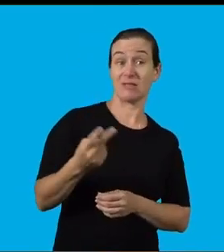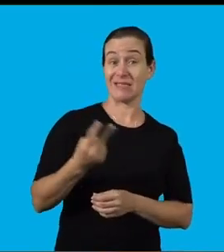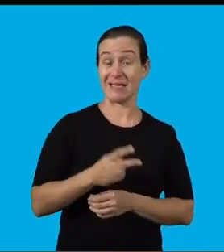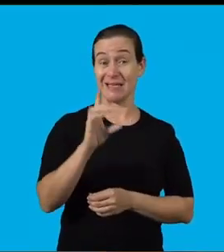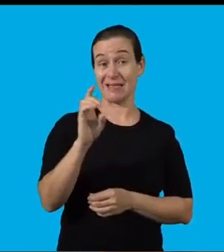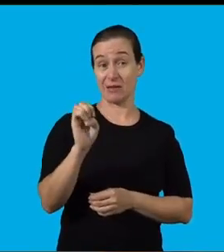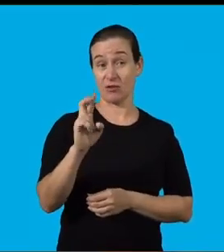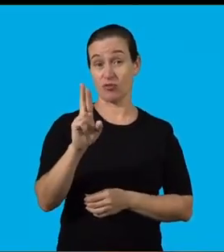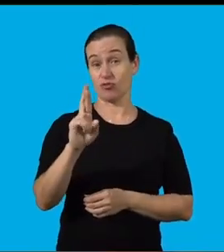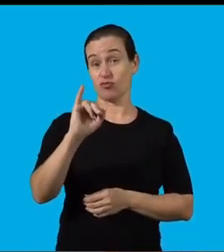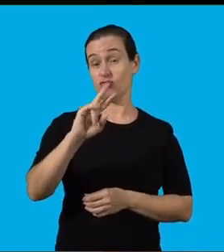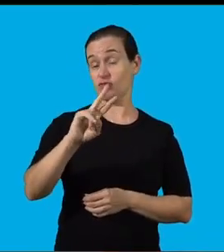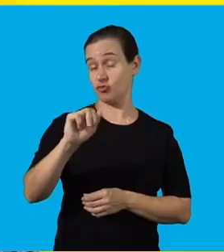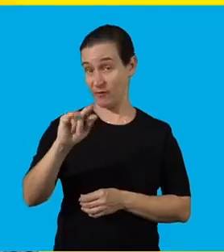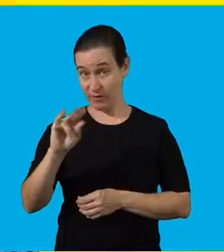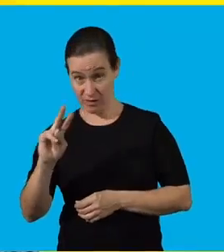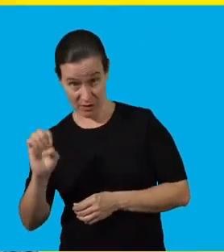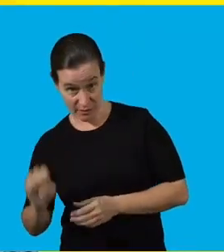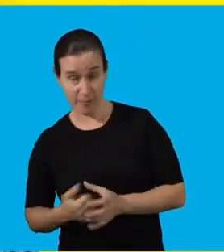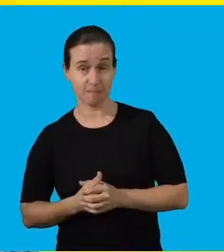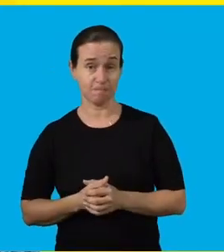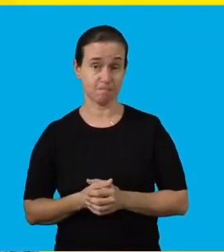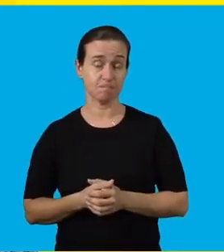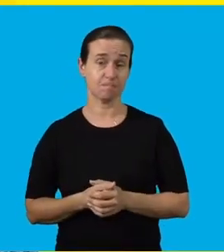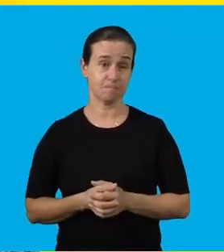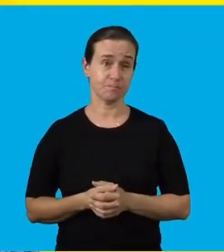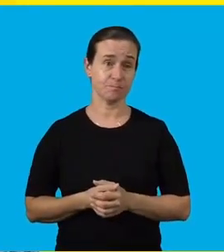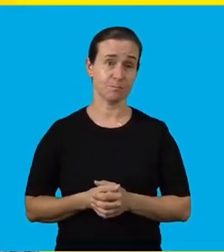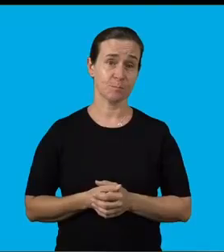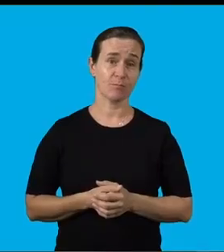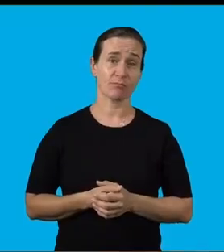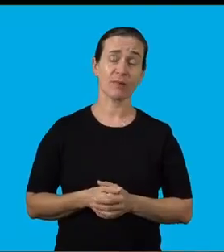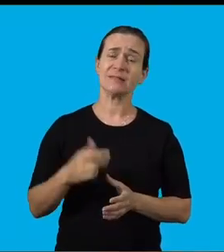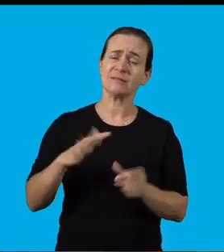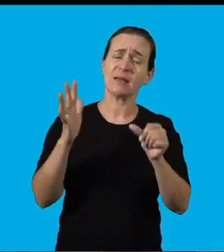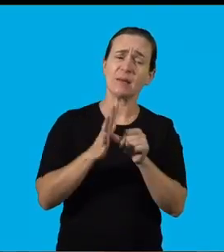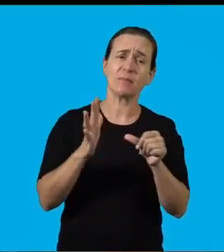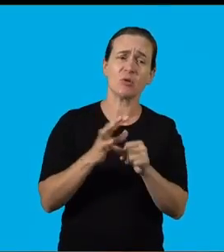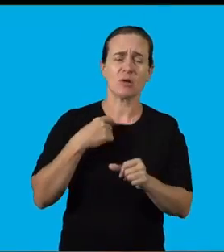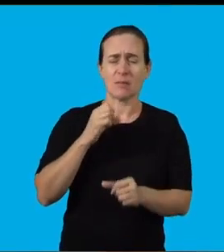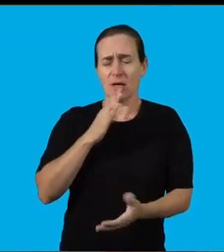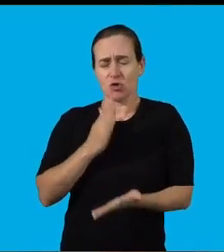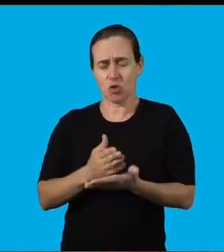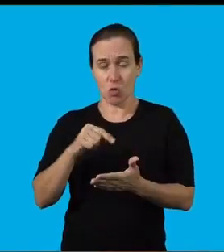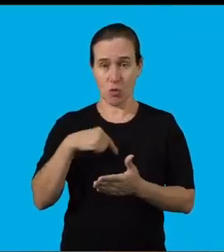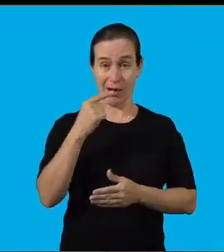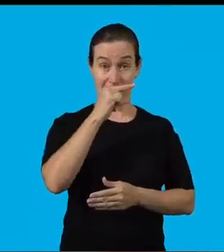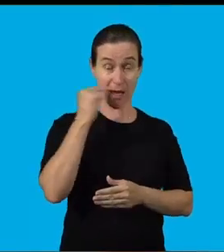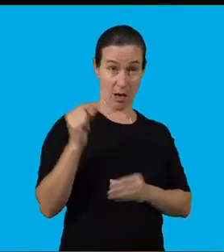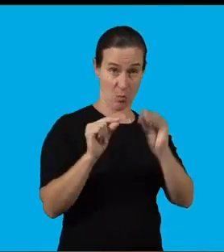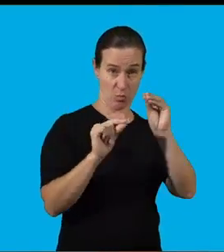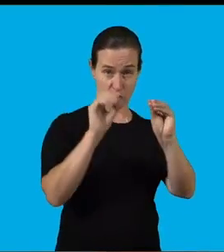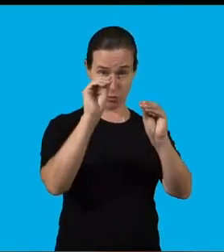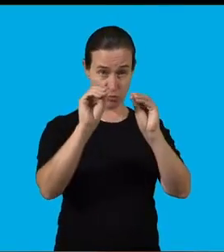we might touch on that if we get to talk about concavity. And we obviously, very importantly, want to make sure that we label our